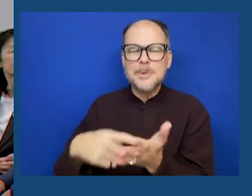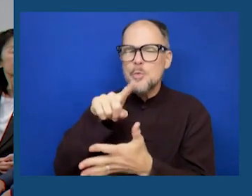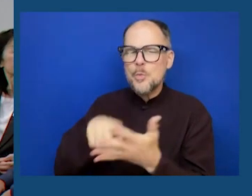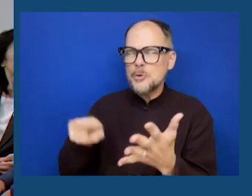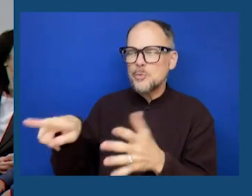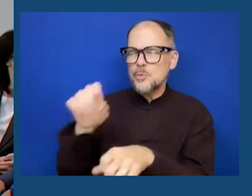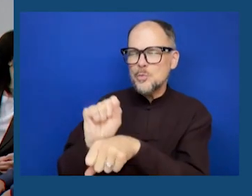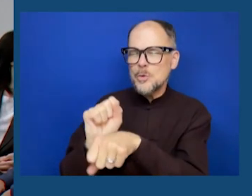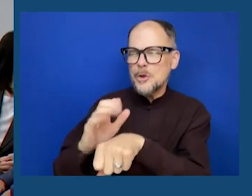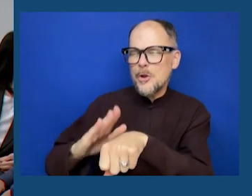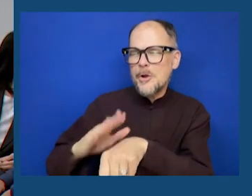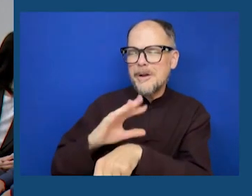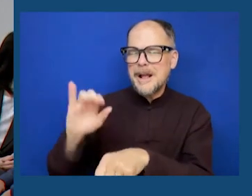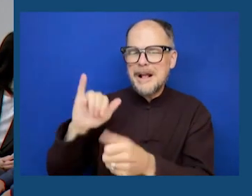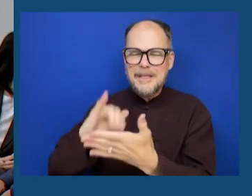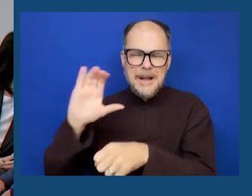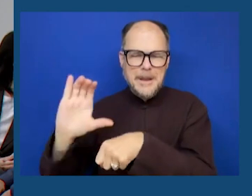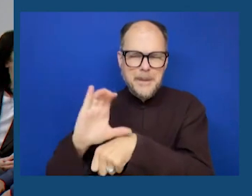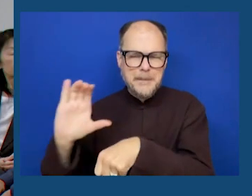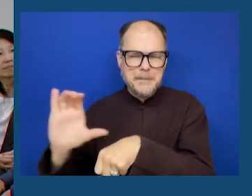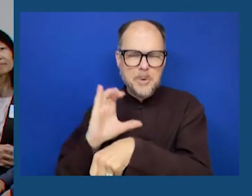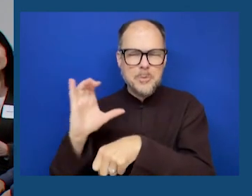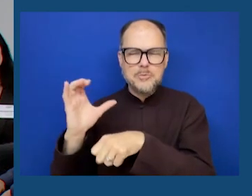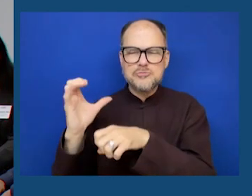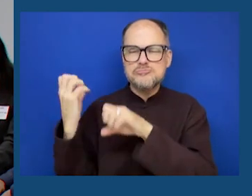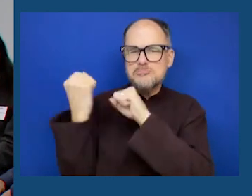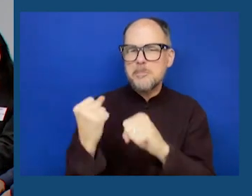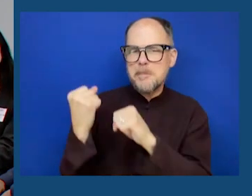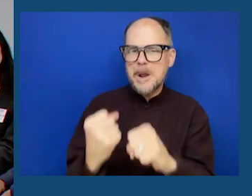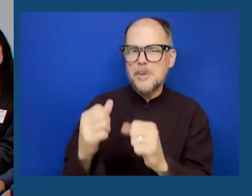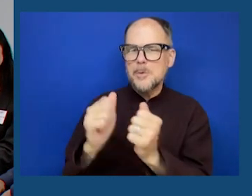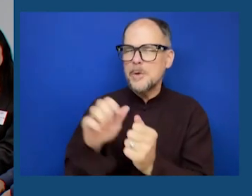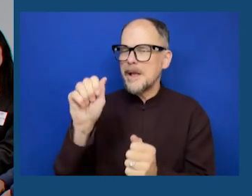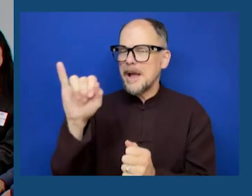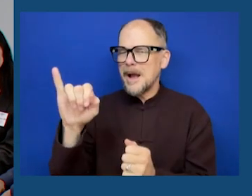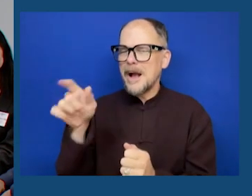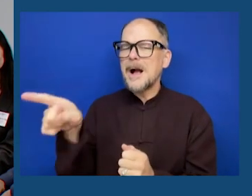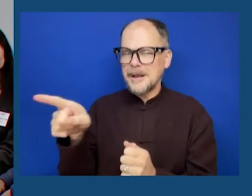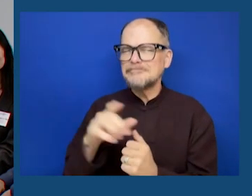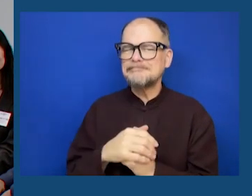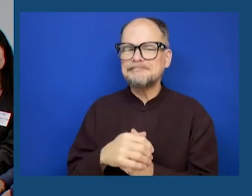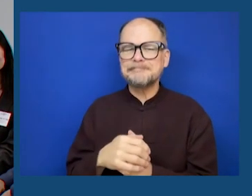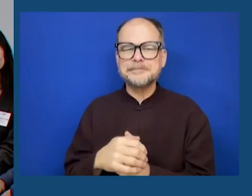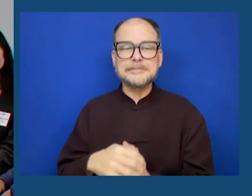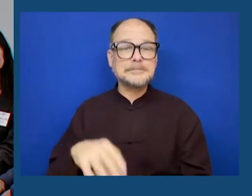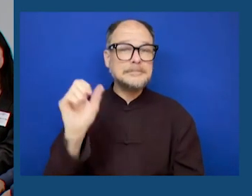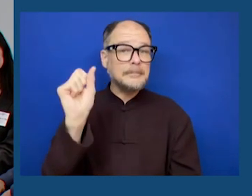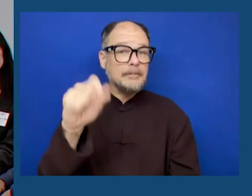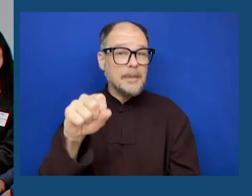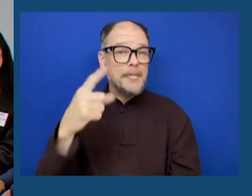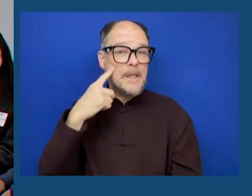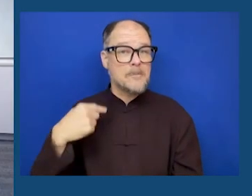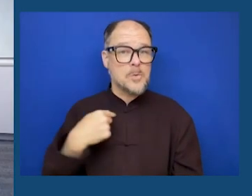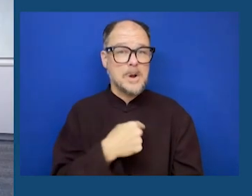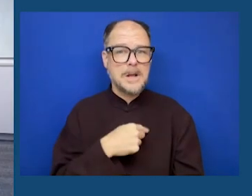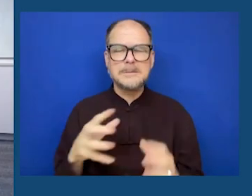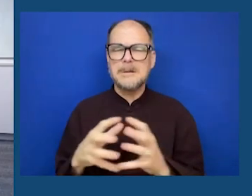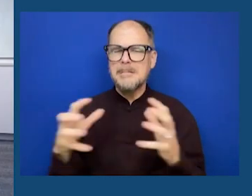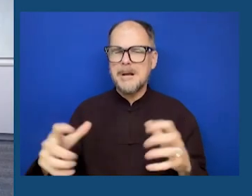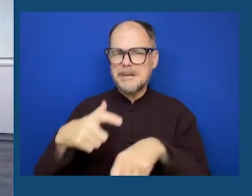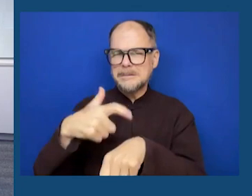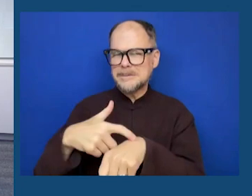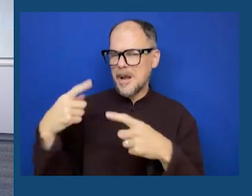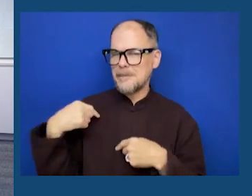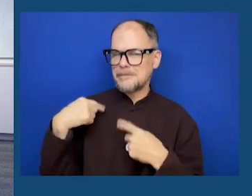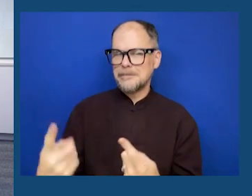of compute power that will come with Empire AI would be amazing. Yeah, so for us, we've like spent a lot of time over the past year looking